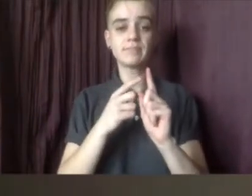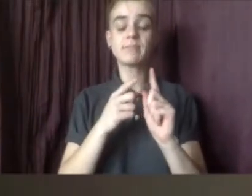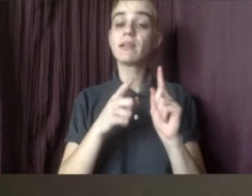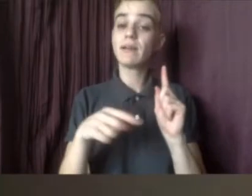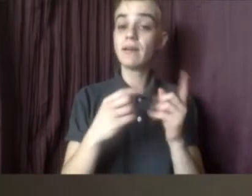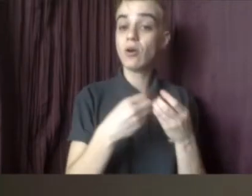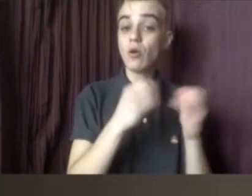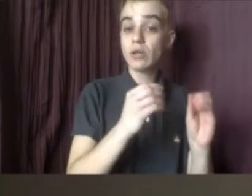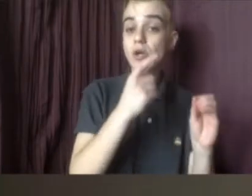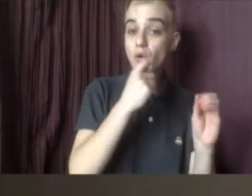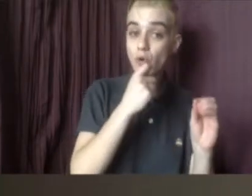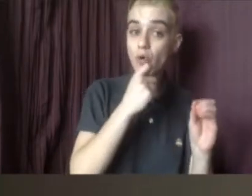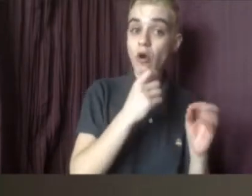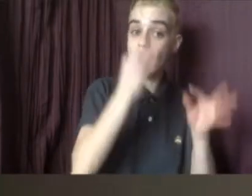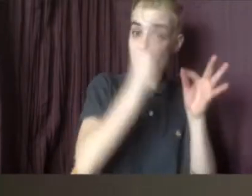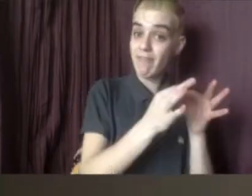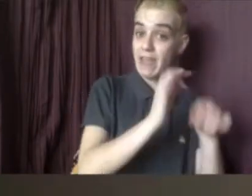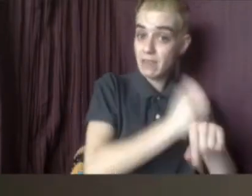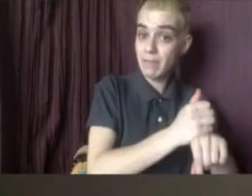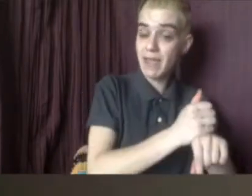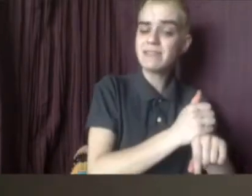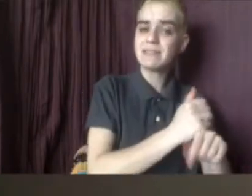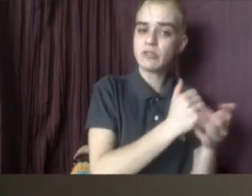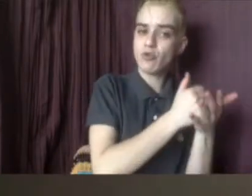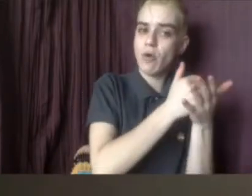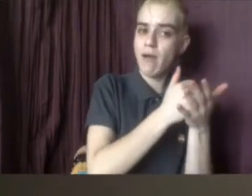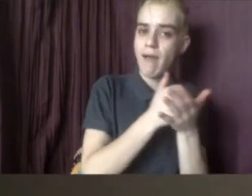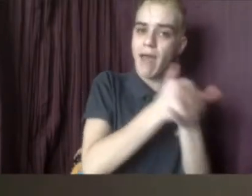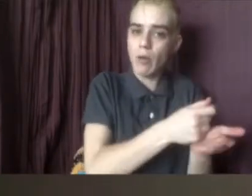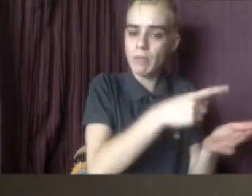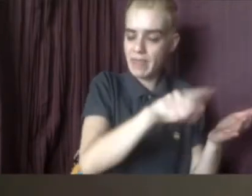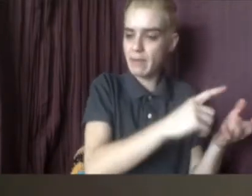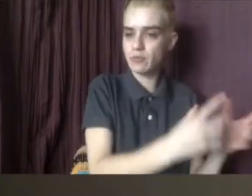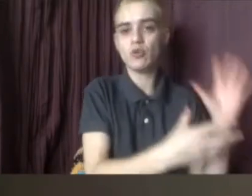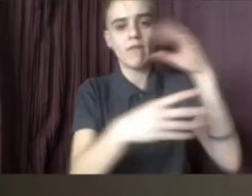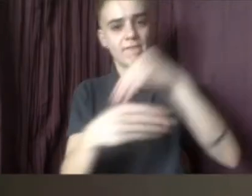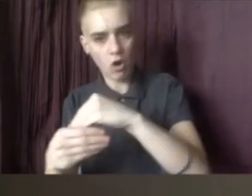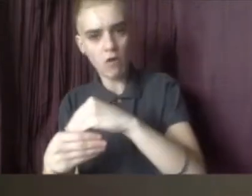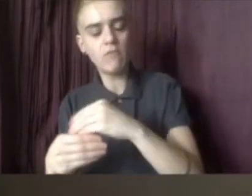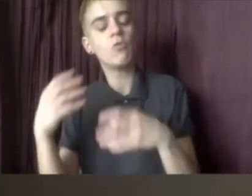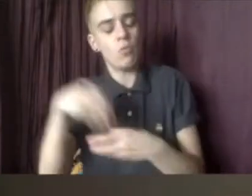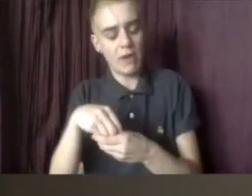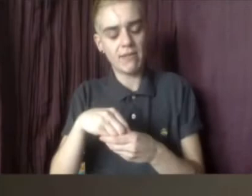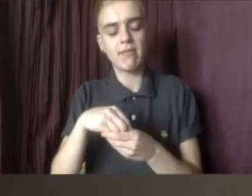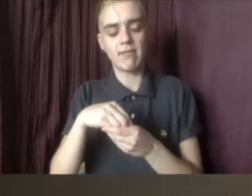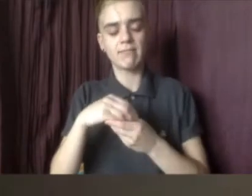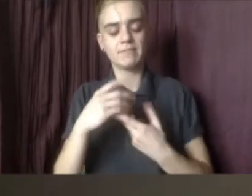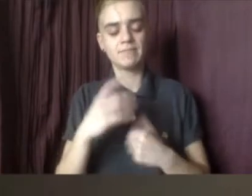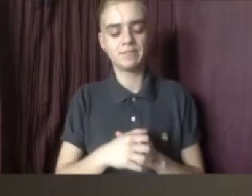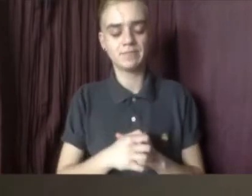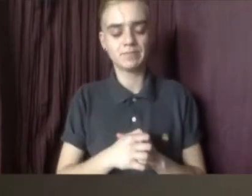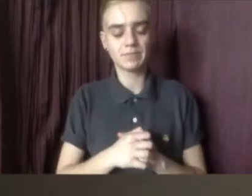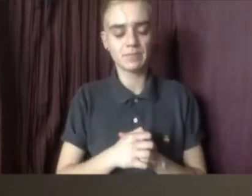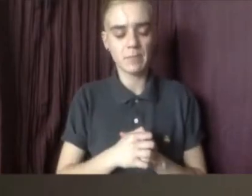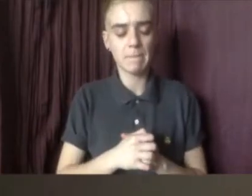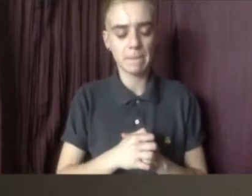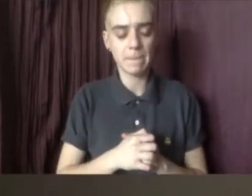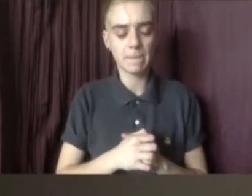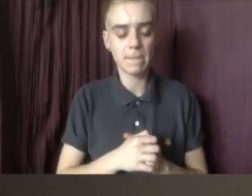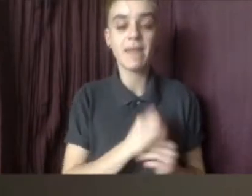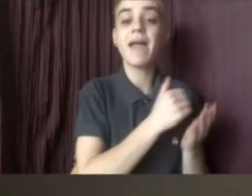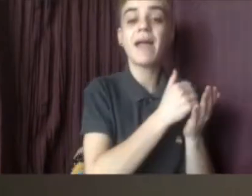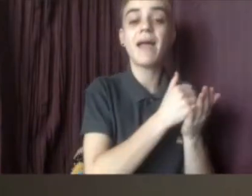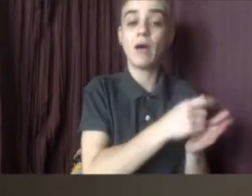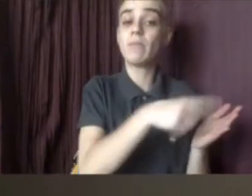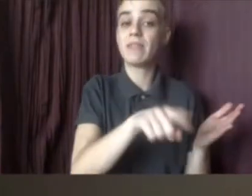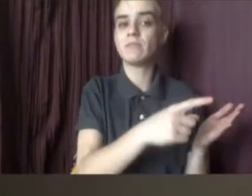the first issue that faith-based organizations are focused on. However, we also know that people of faith